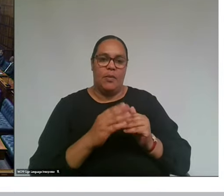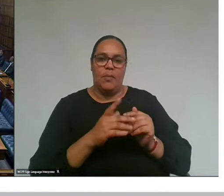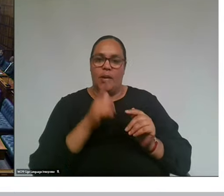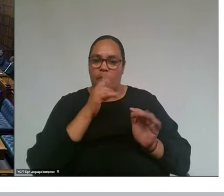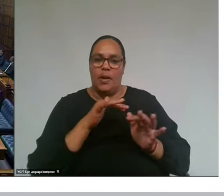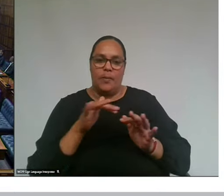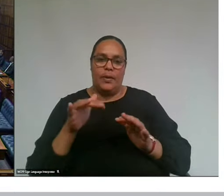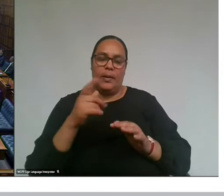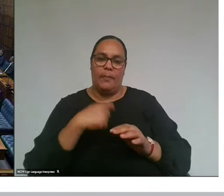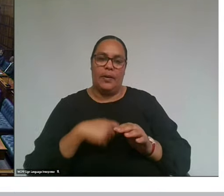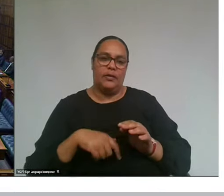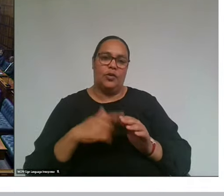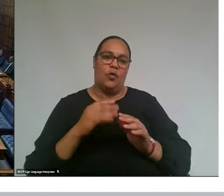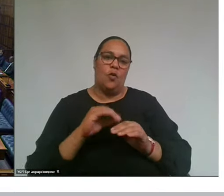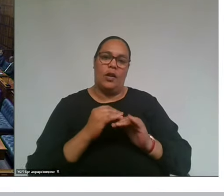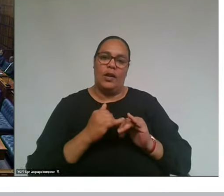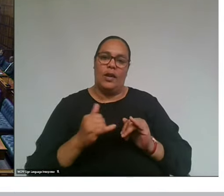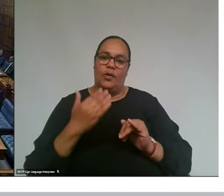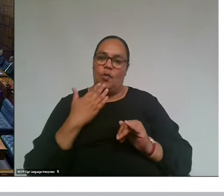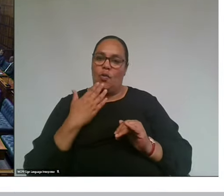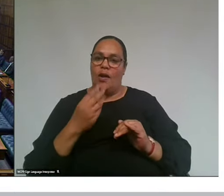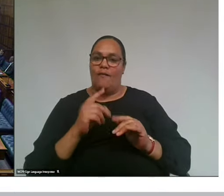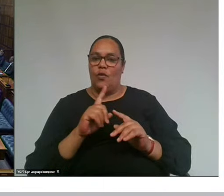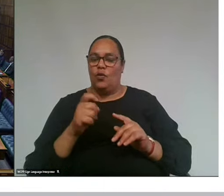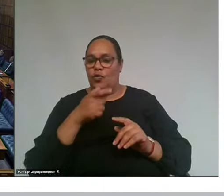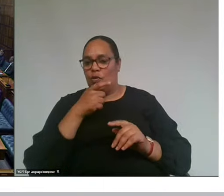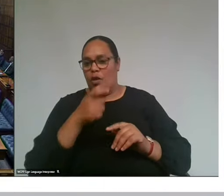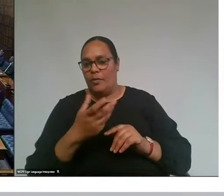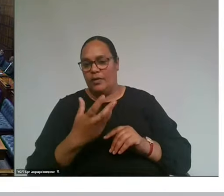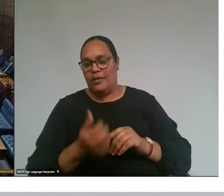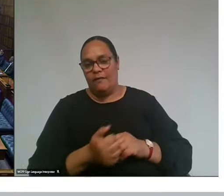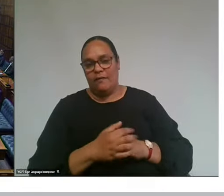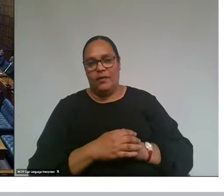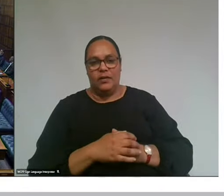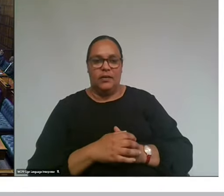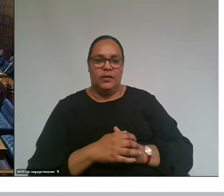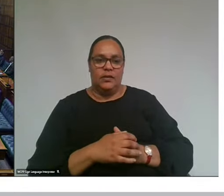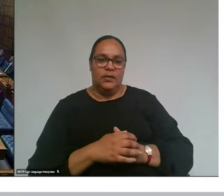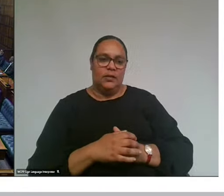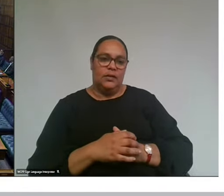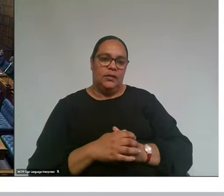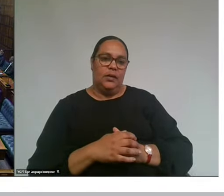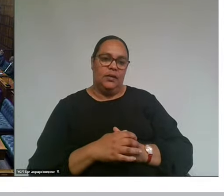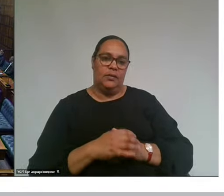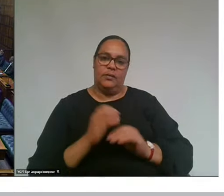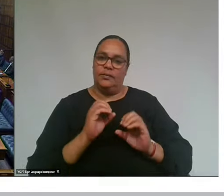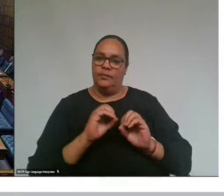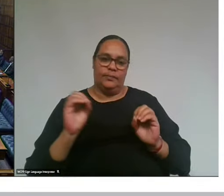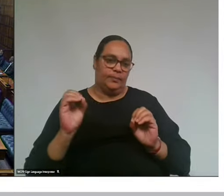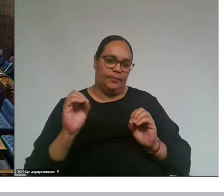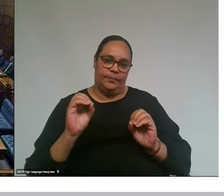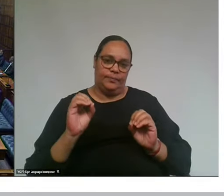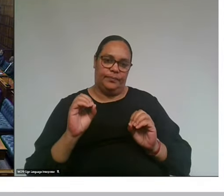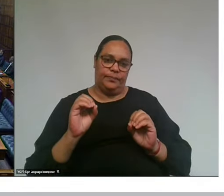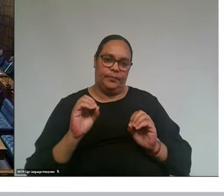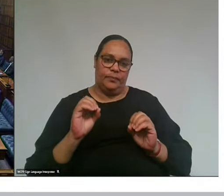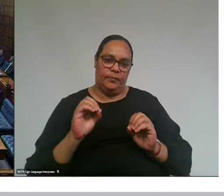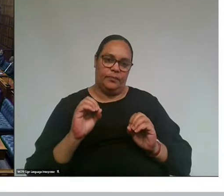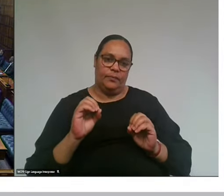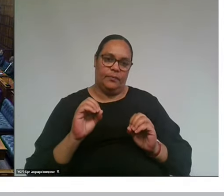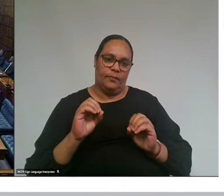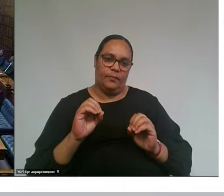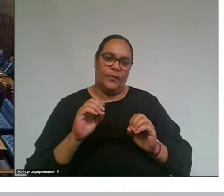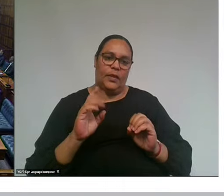the public in person or online who have any questions or comments I see none yes would you like just to